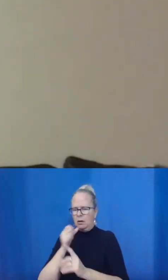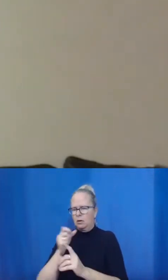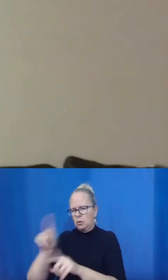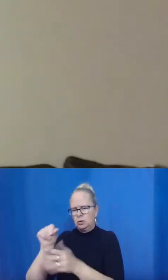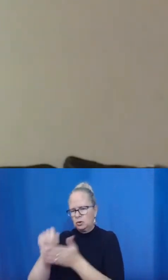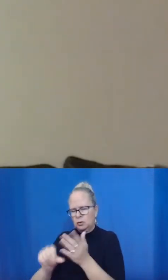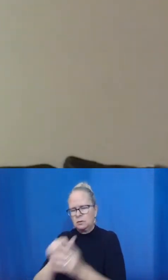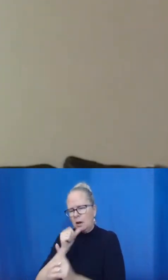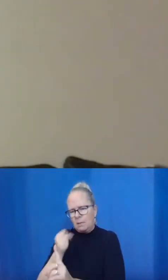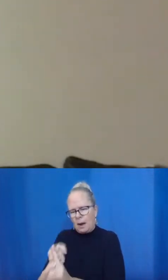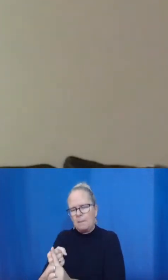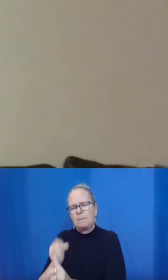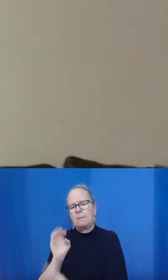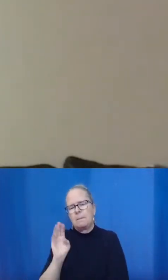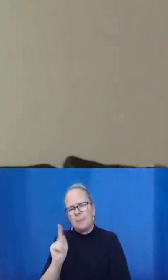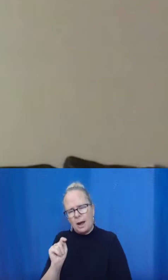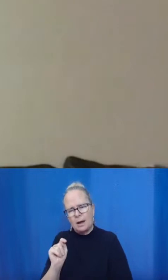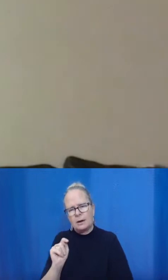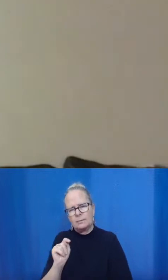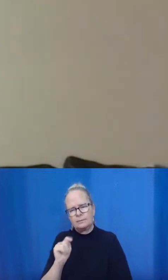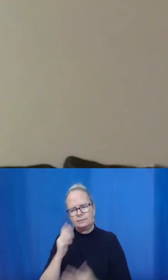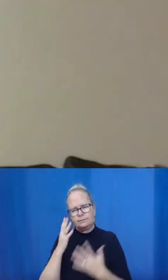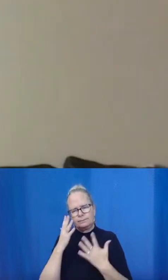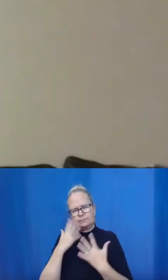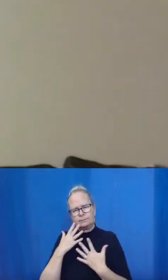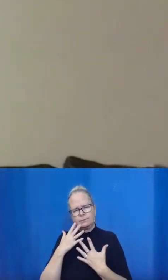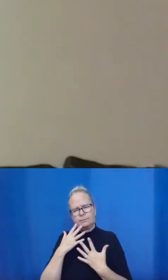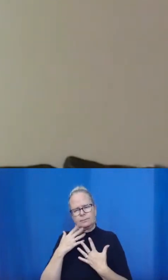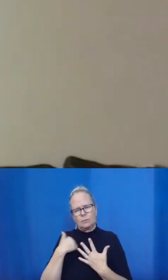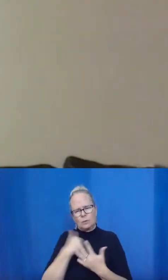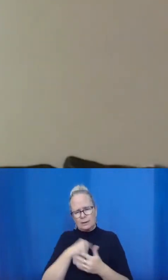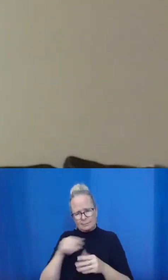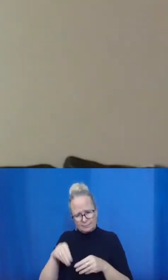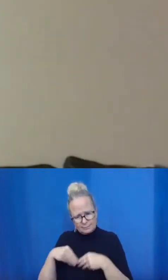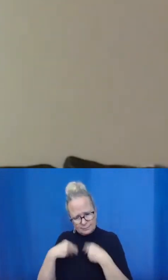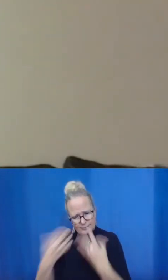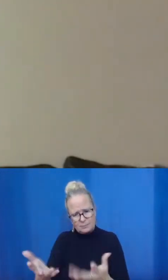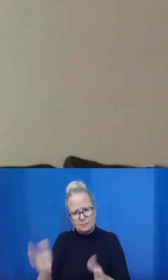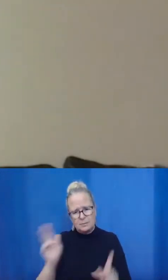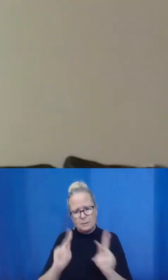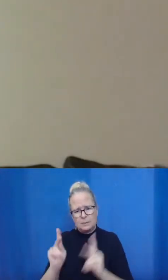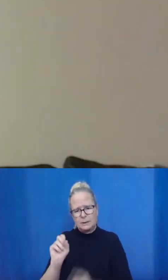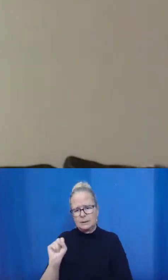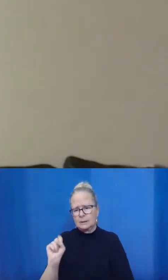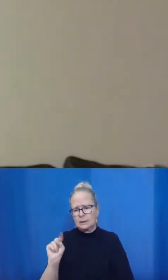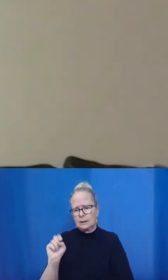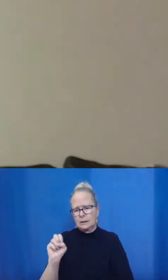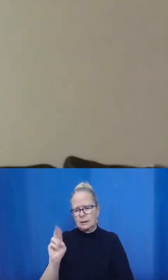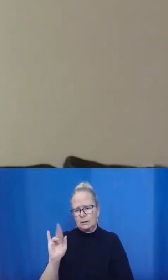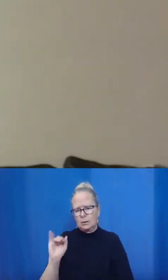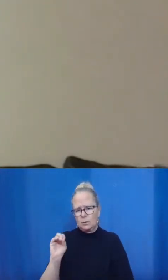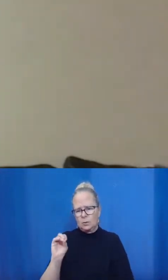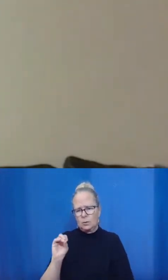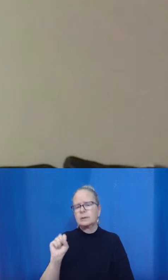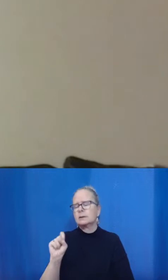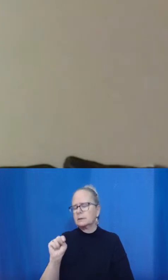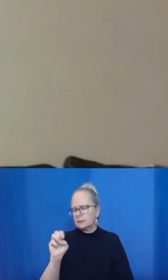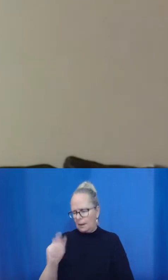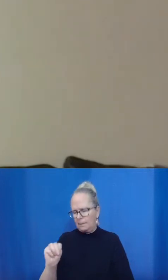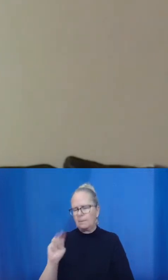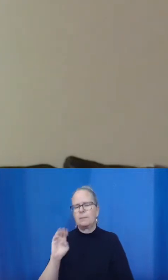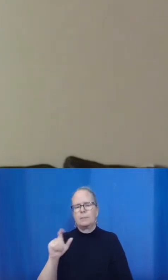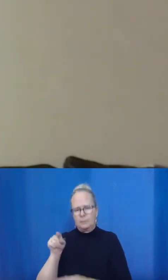process. And unfortunately, up to about 20 patients in Edmonton alone have had